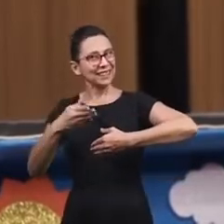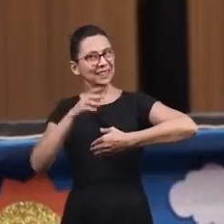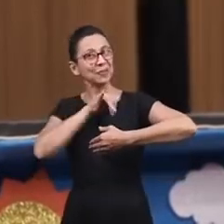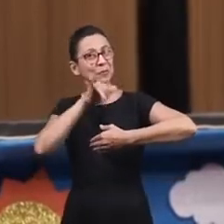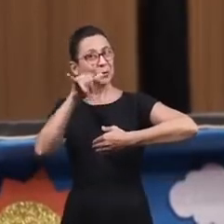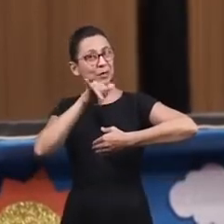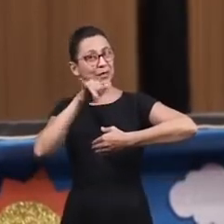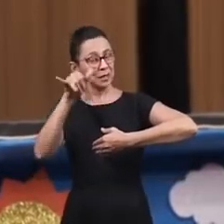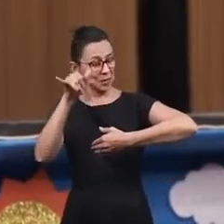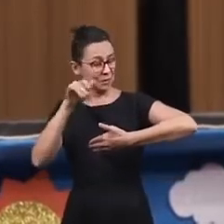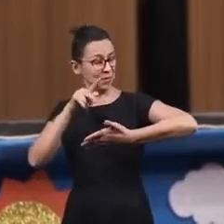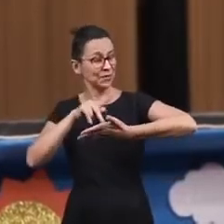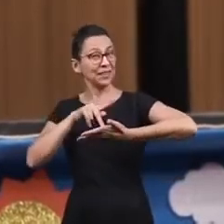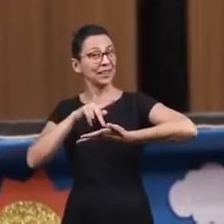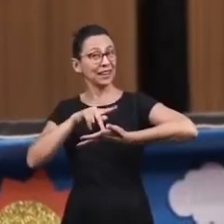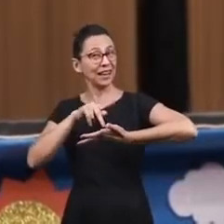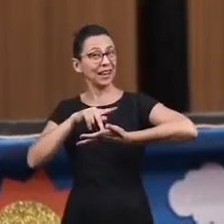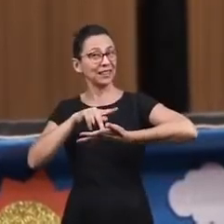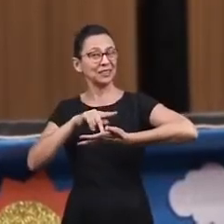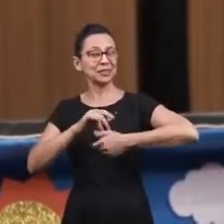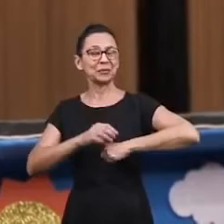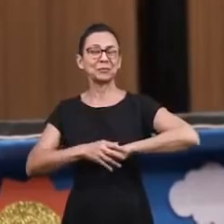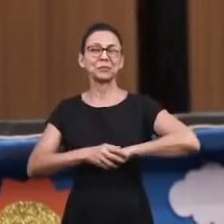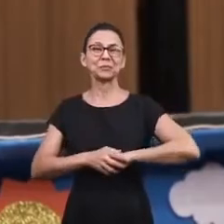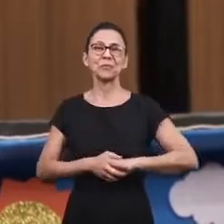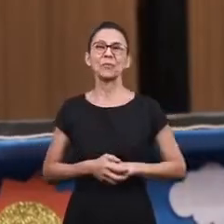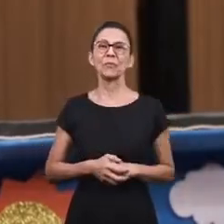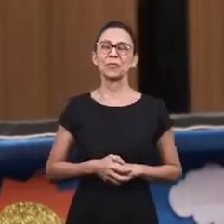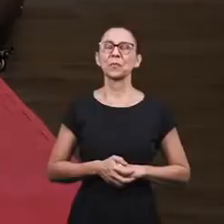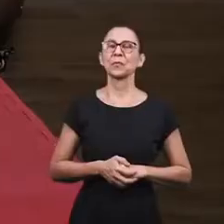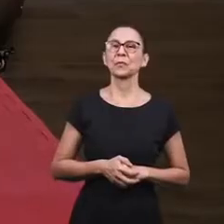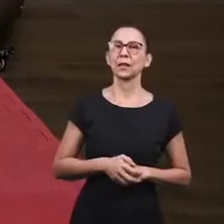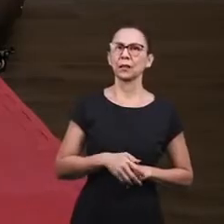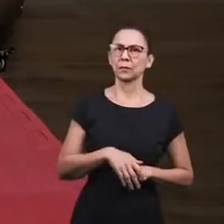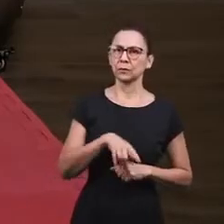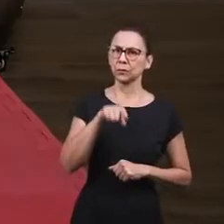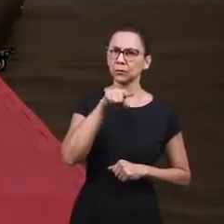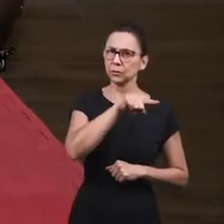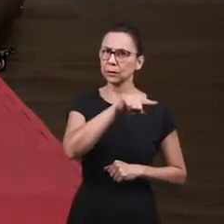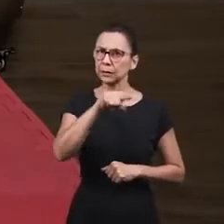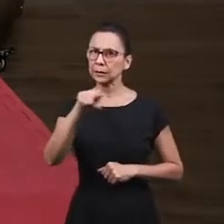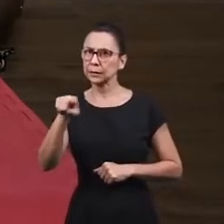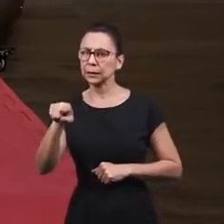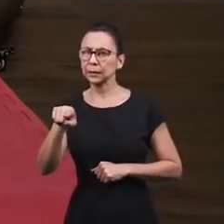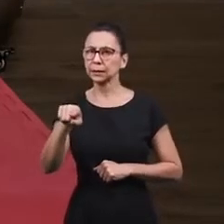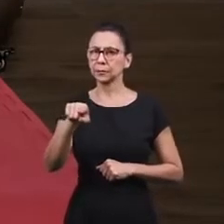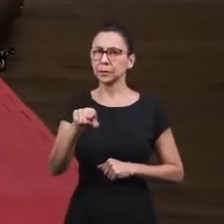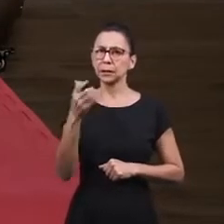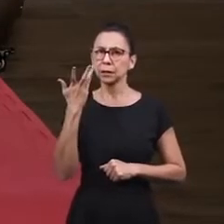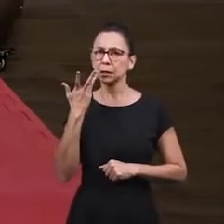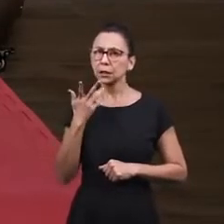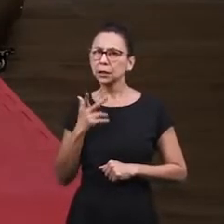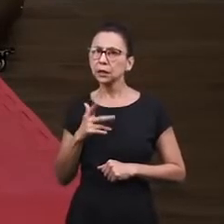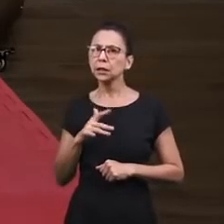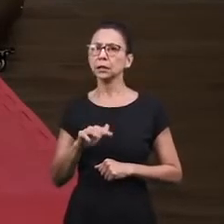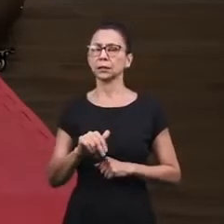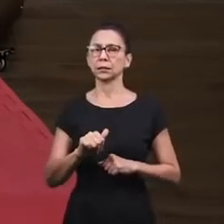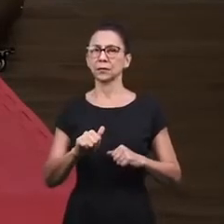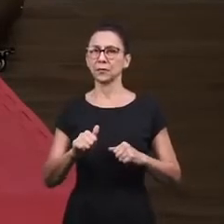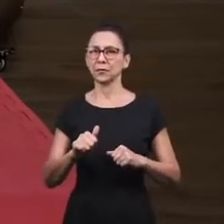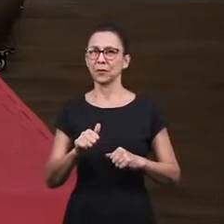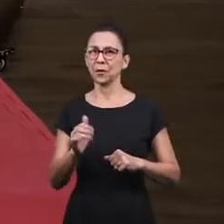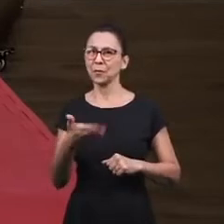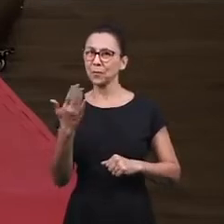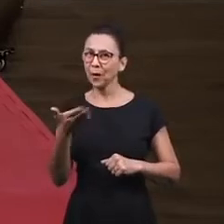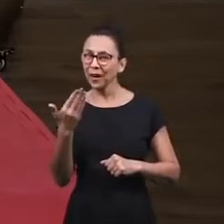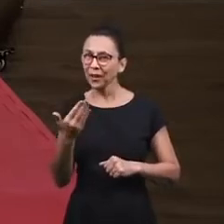at him and proclaim this truth. And I invite you all, children, to see with your say